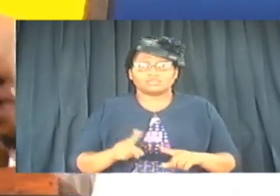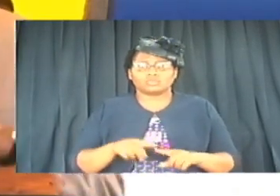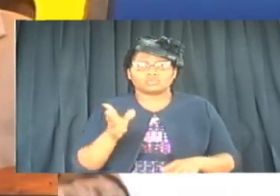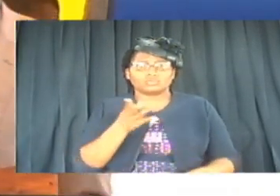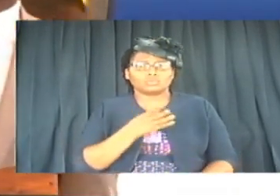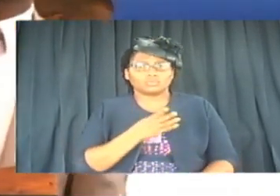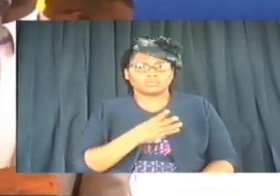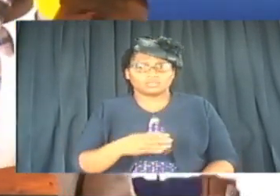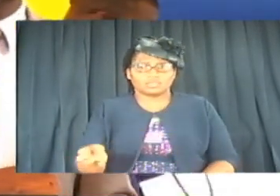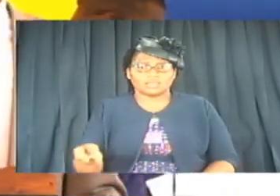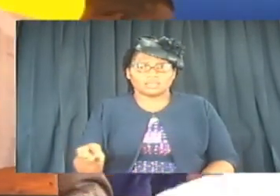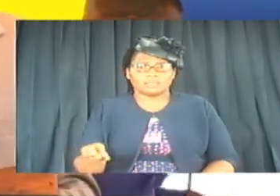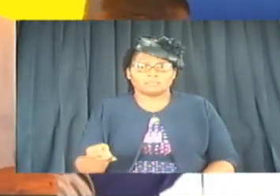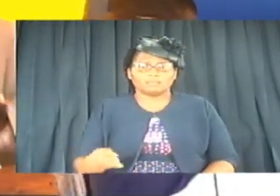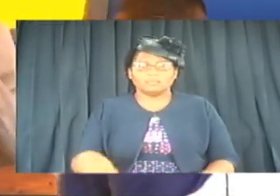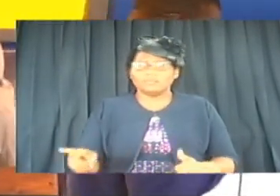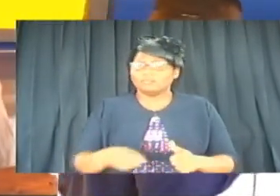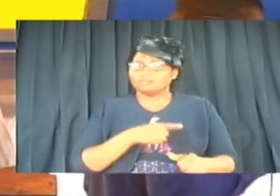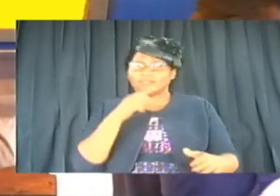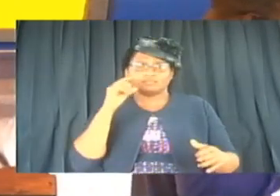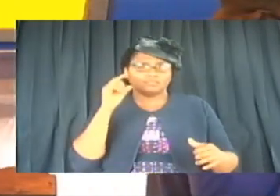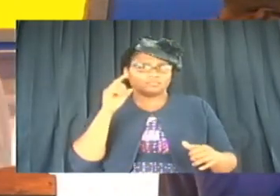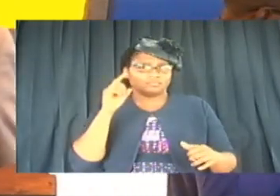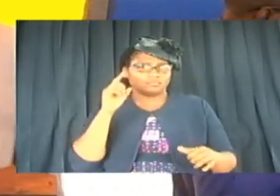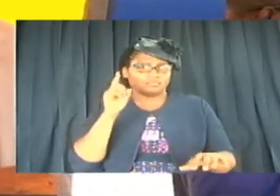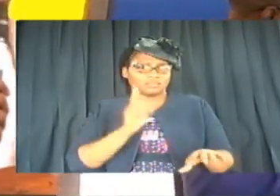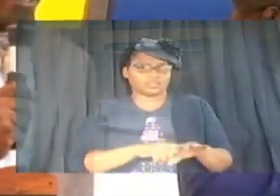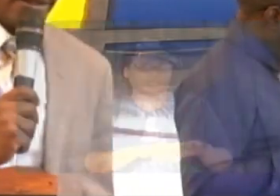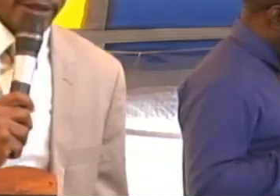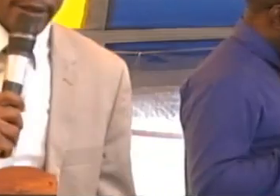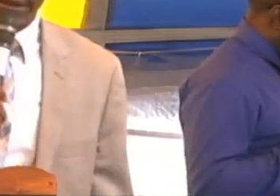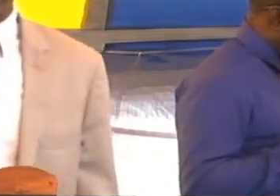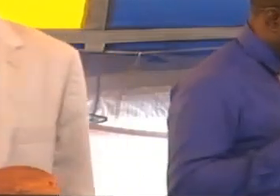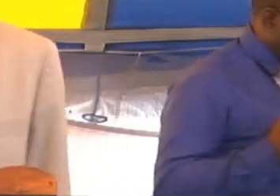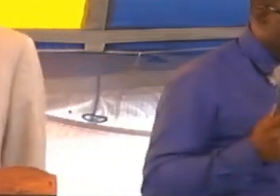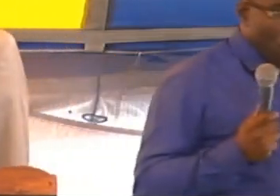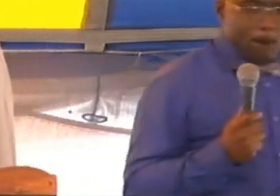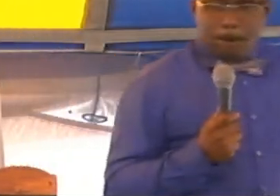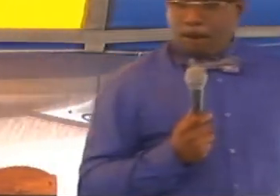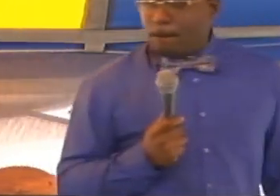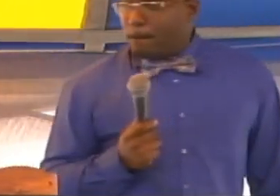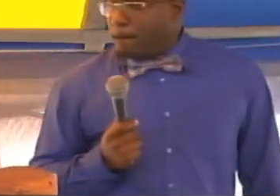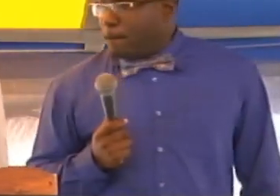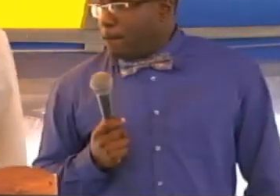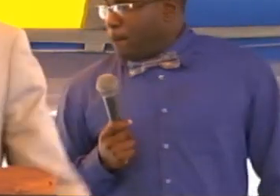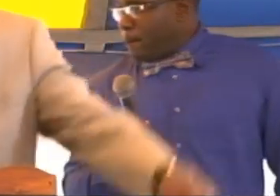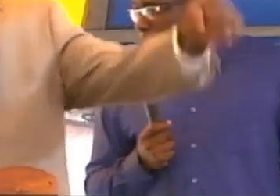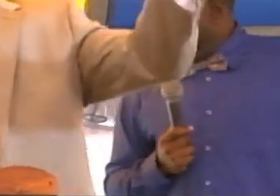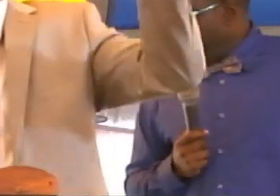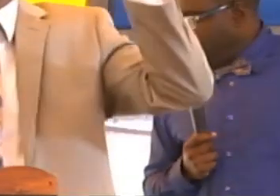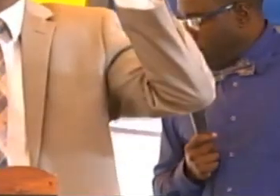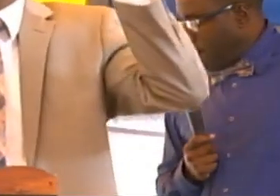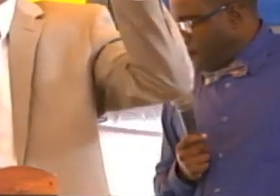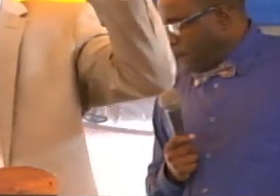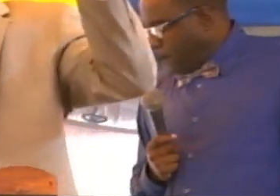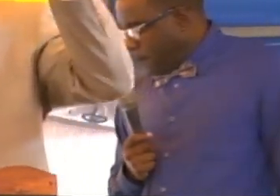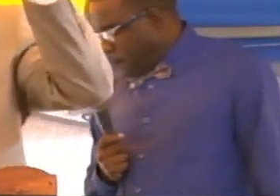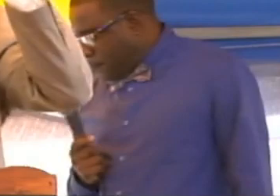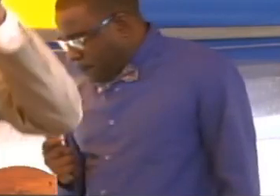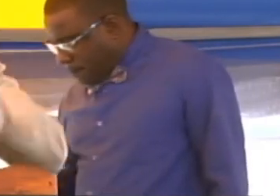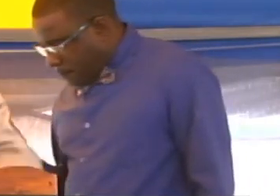Yes. Because for the first time, some people are acknowledging the King of Kings and the Lord of Lords. It's all in